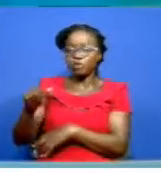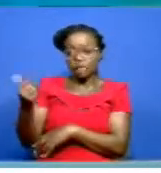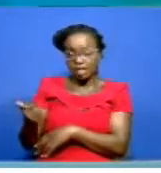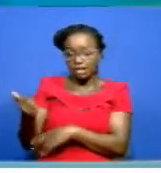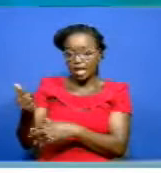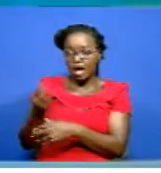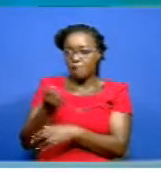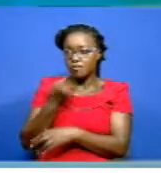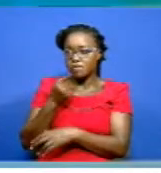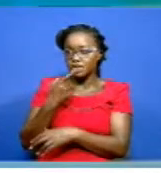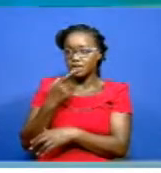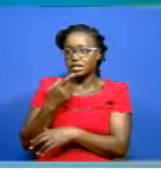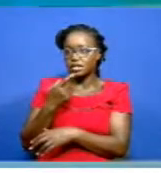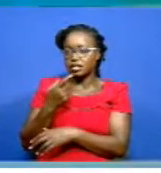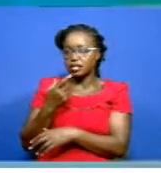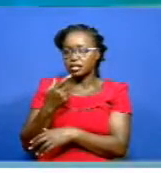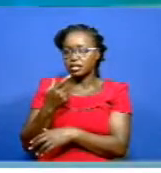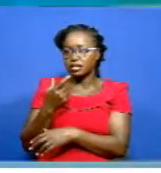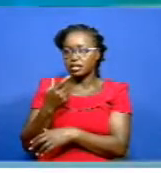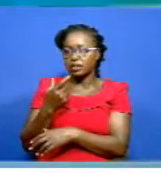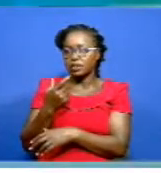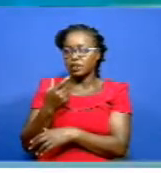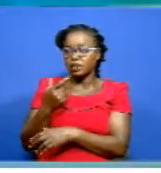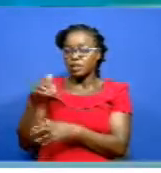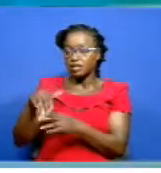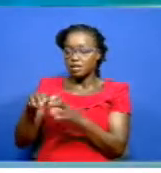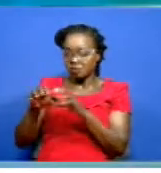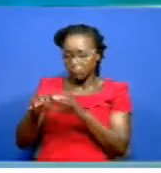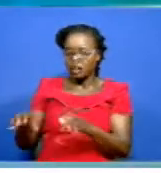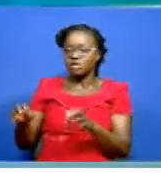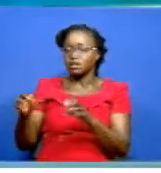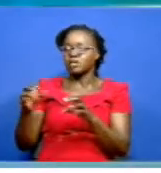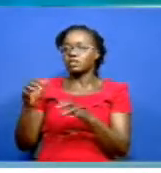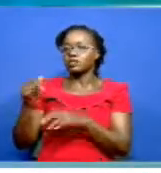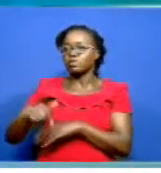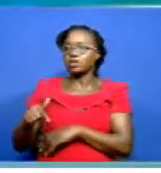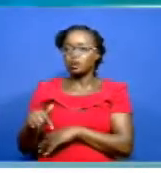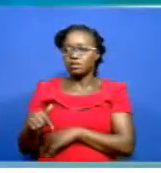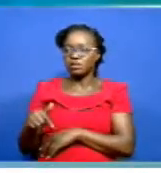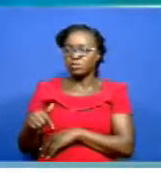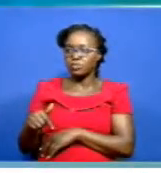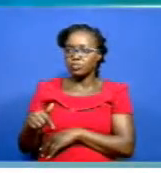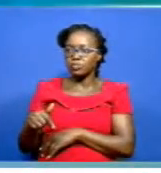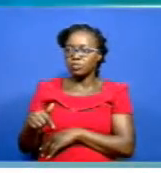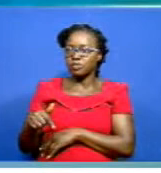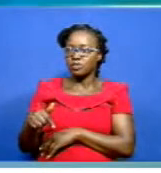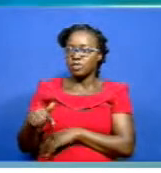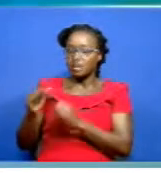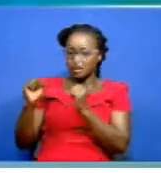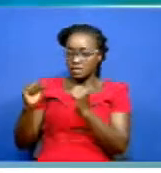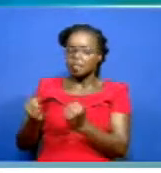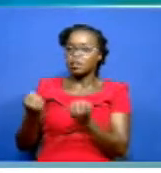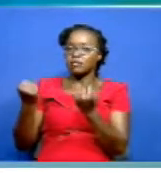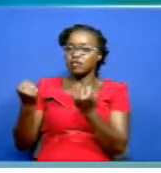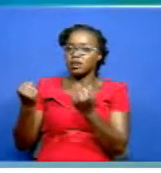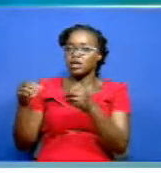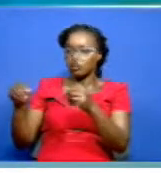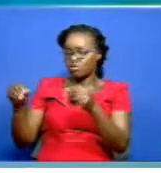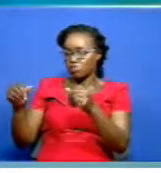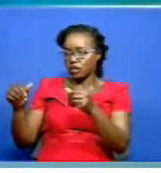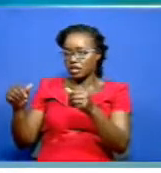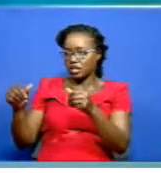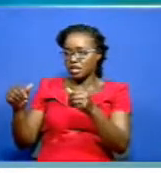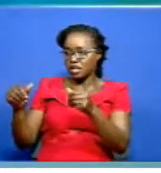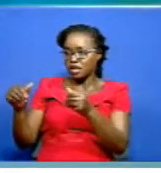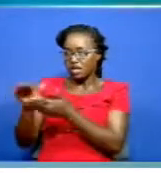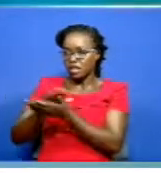health products in the market today. So the safety, efficacy, and quality were